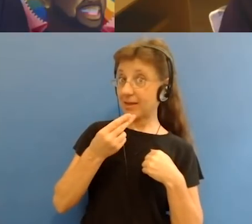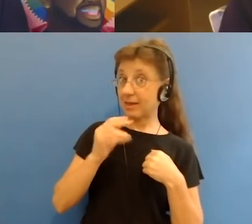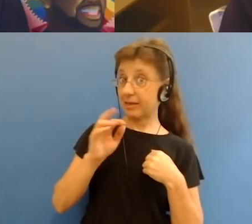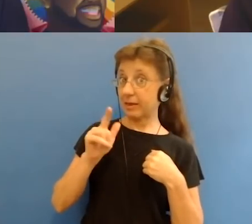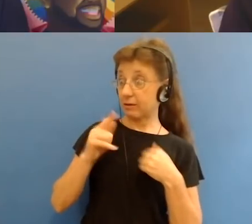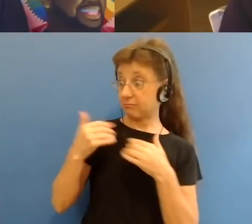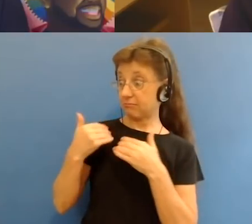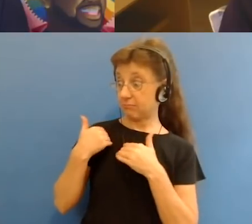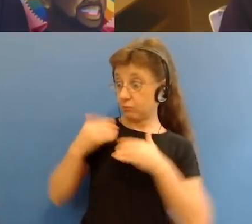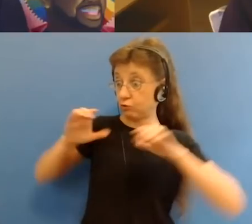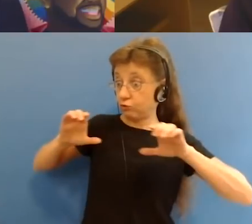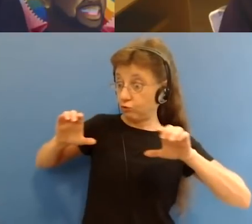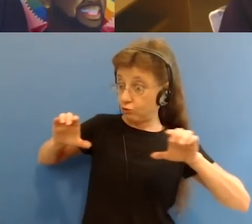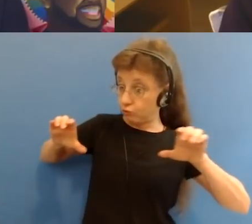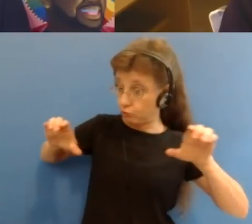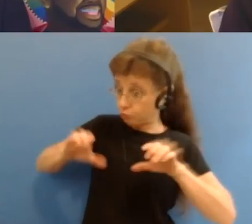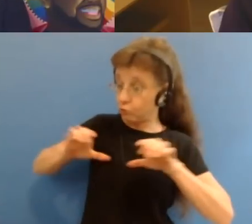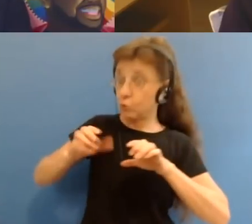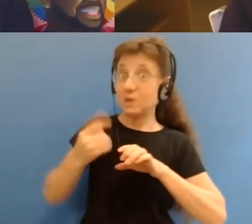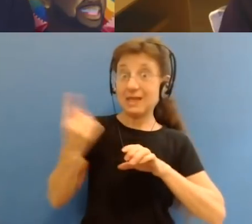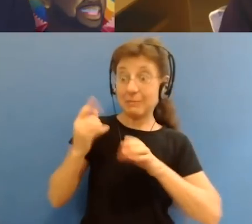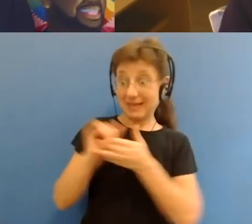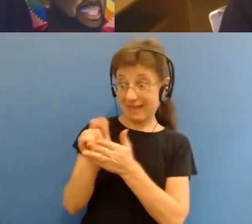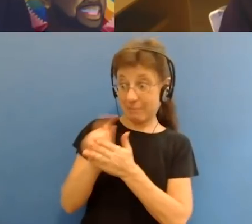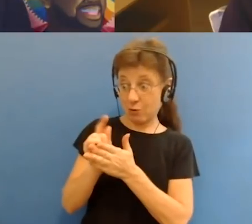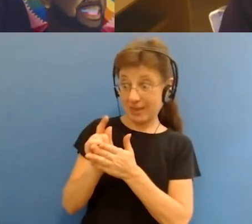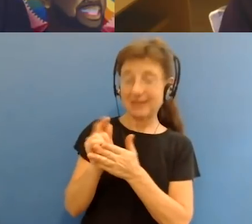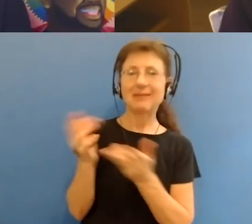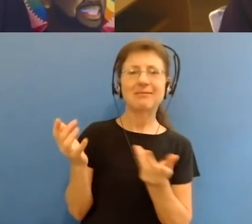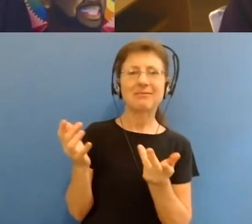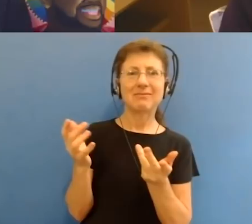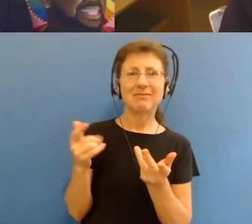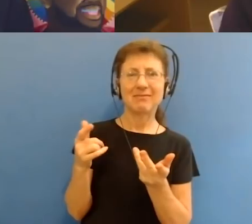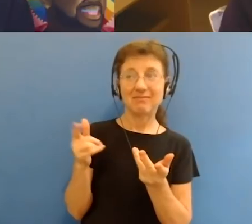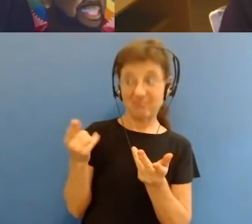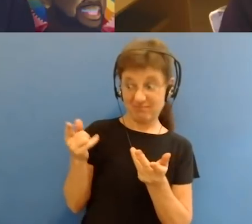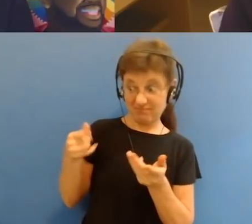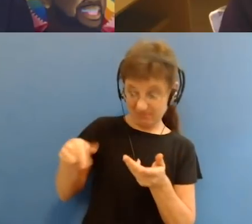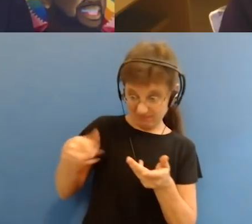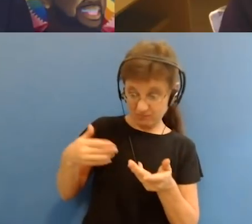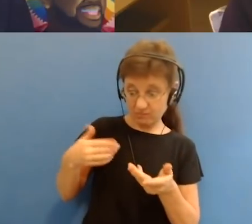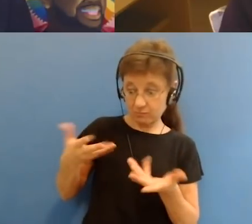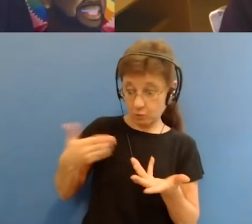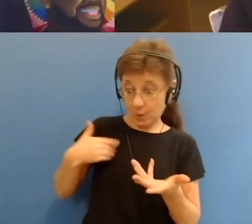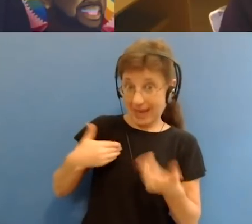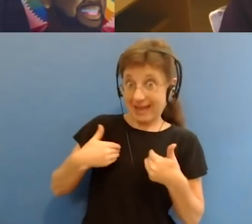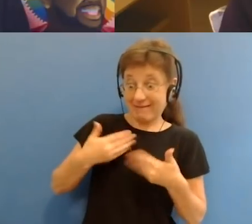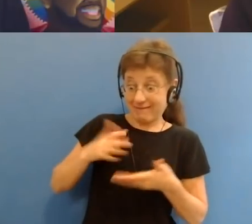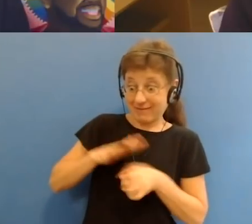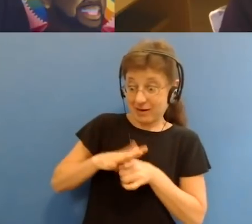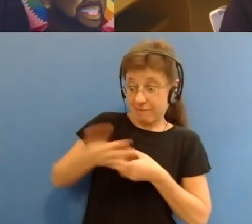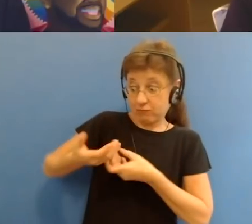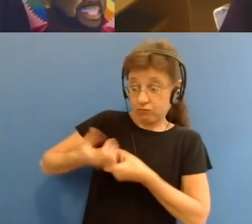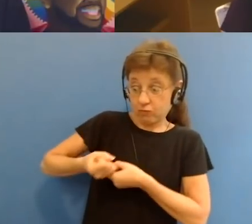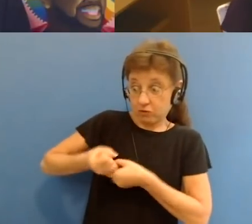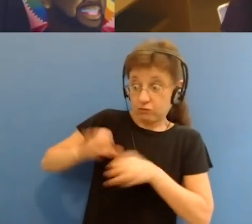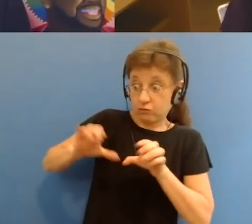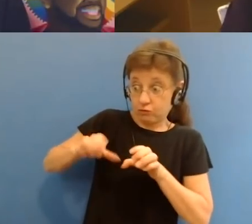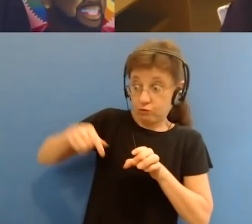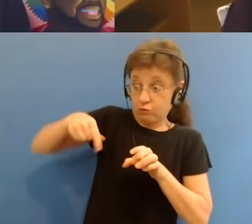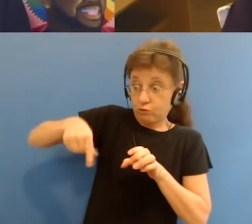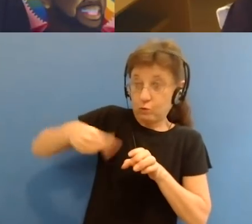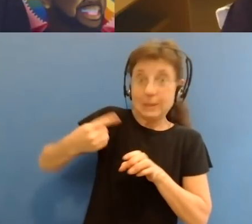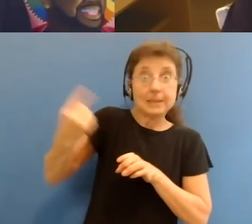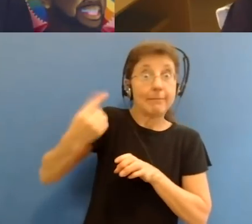and am I trusted enough to do this in the moment? You know, I think that's a really important thing.